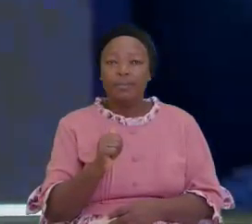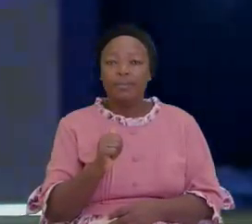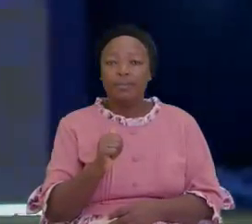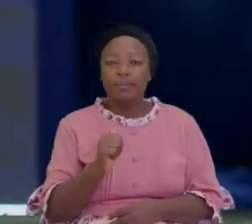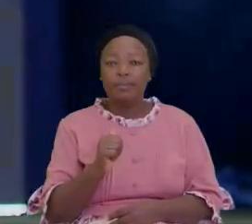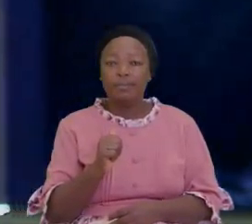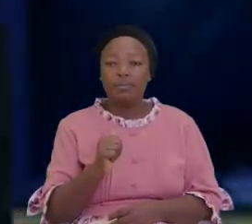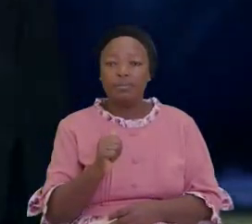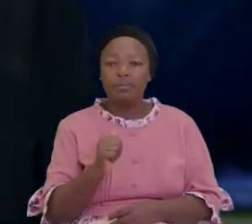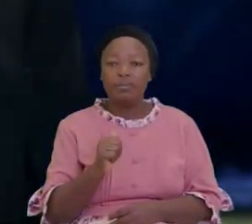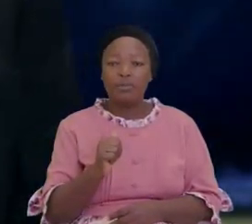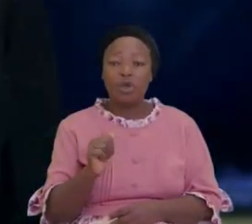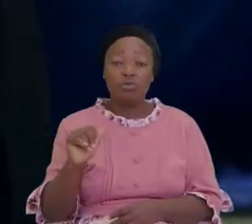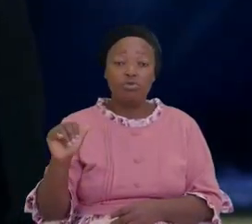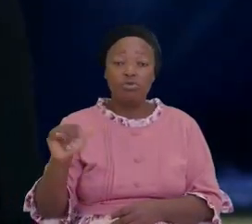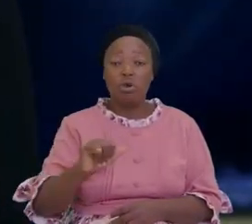Just listen.